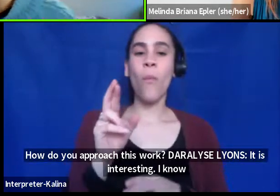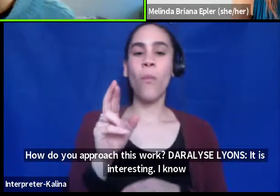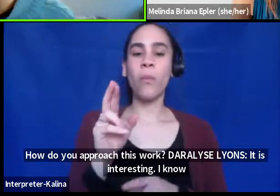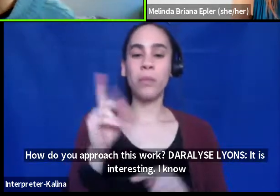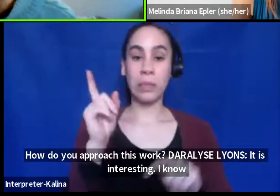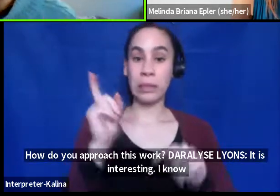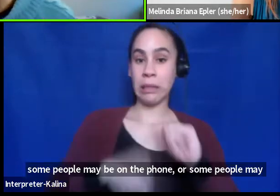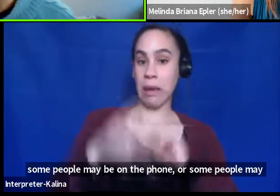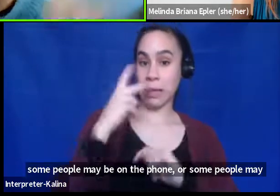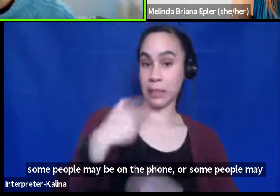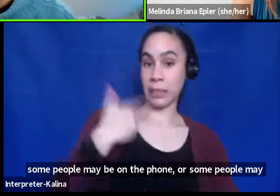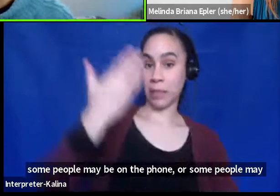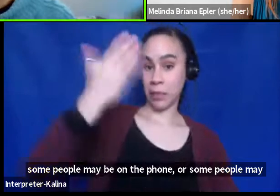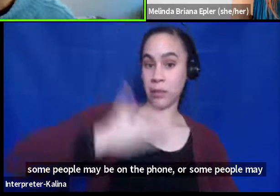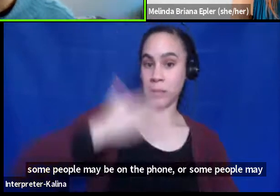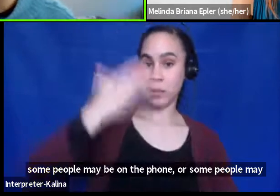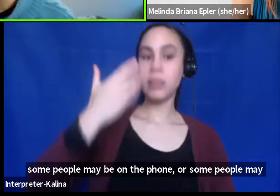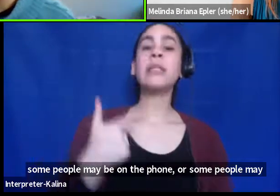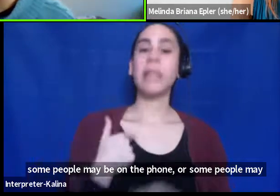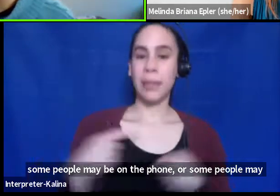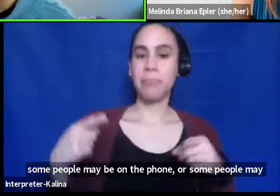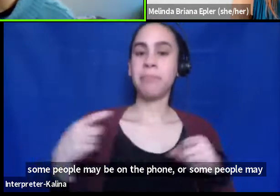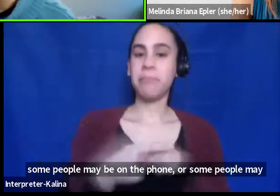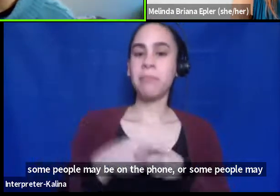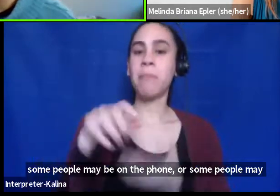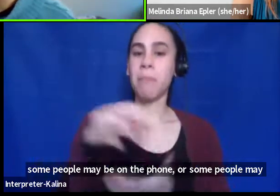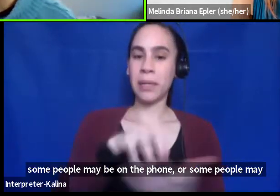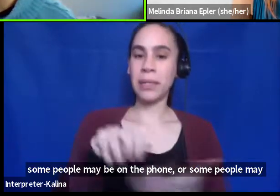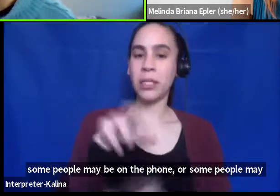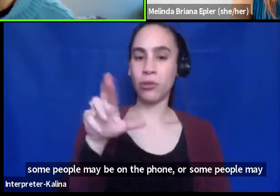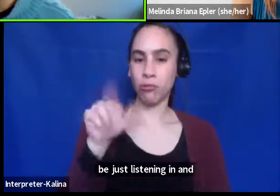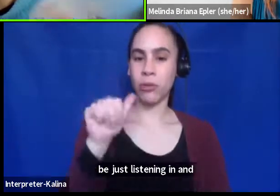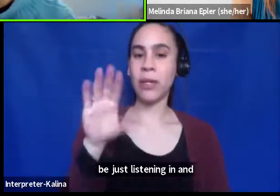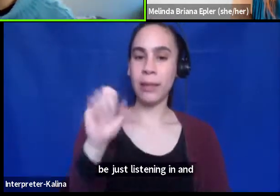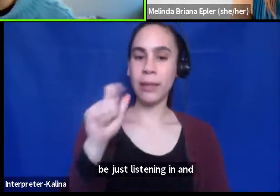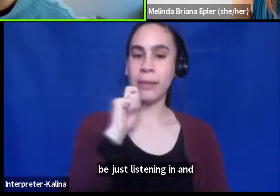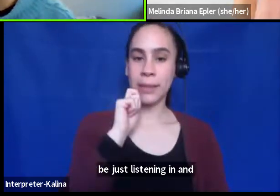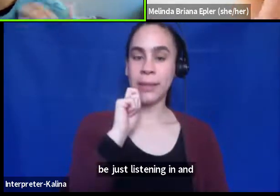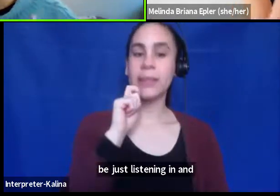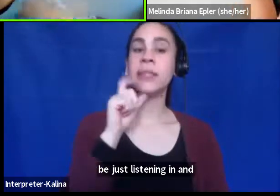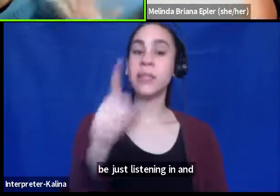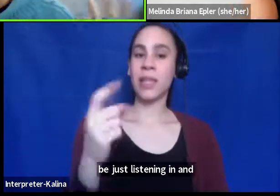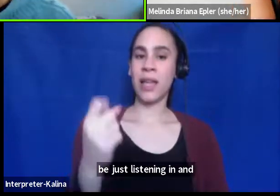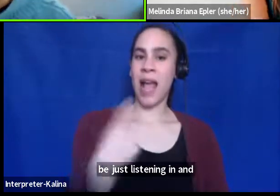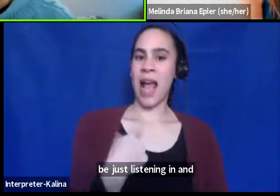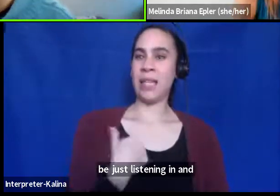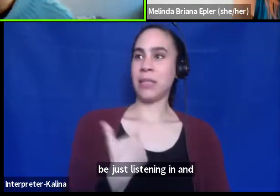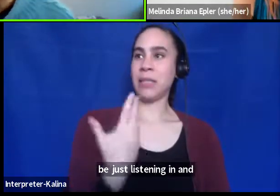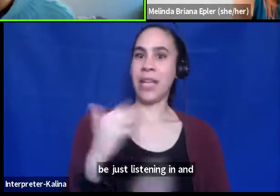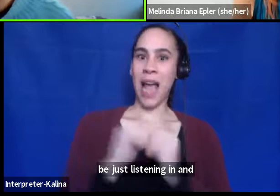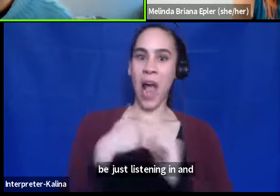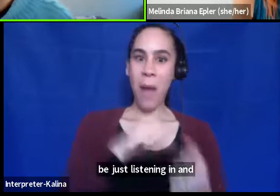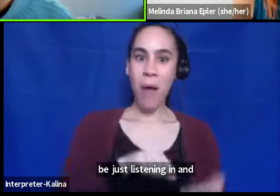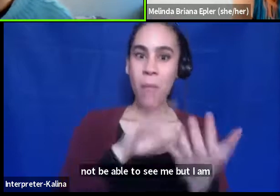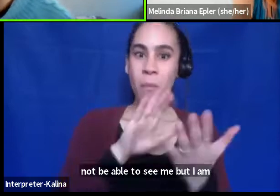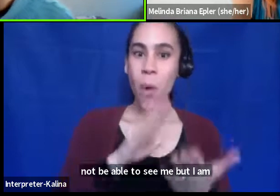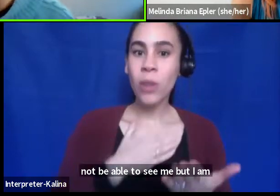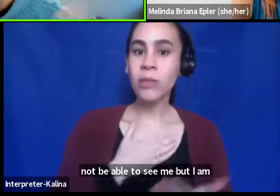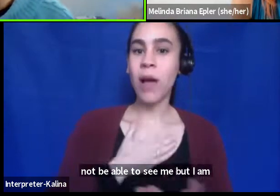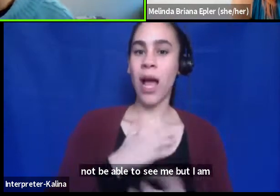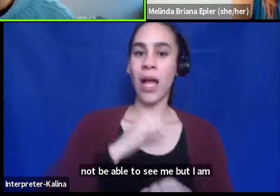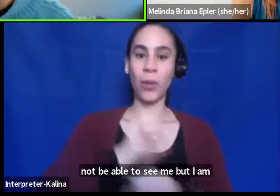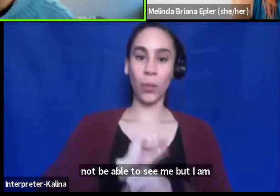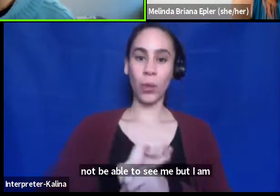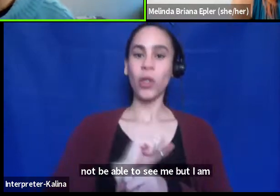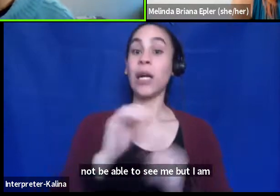see me, but I'm biracial, and so you asked the question about how do I approach this work, and I think how